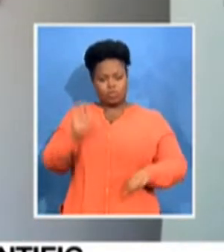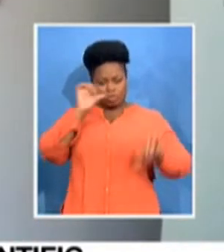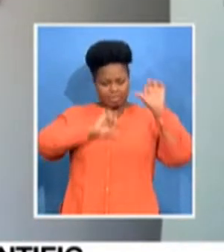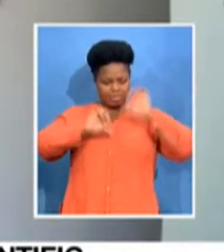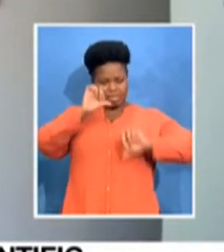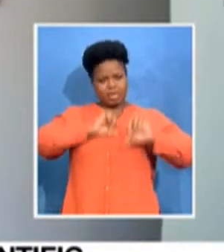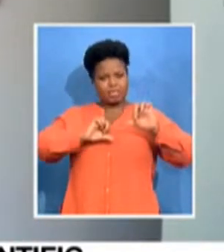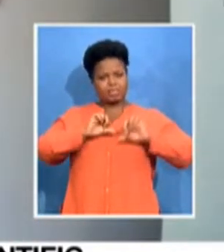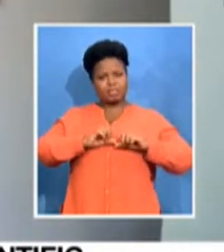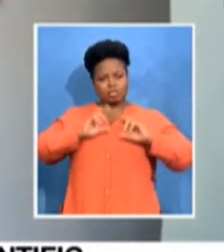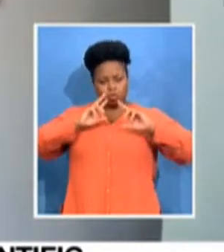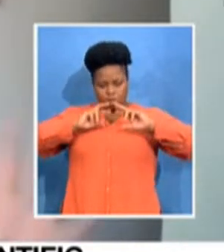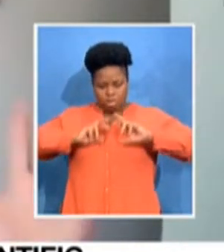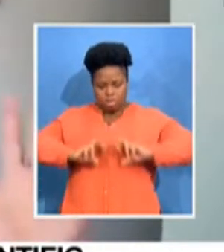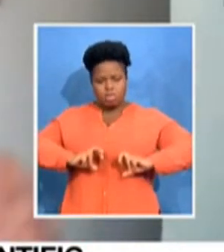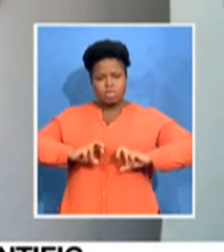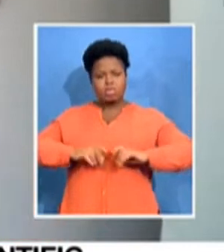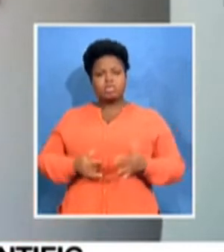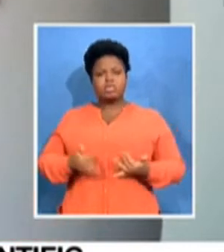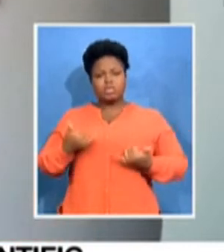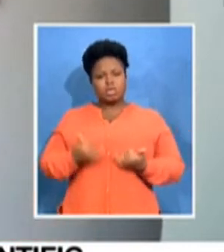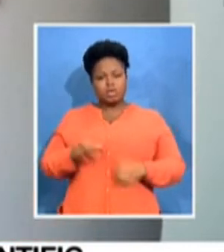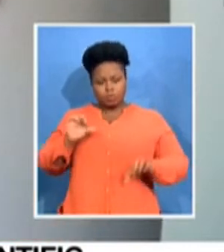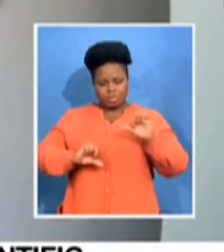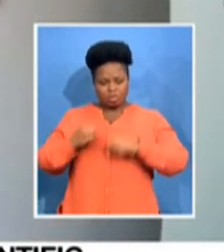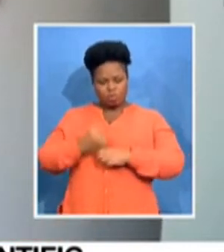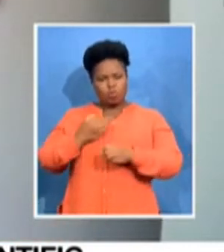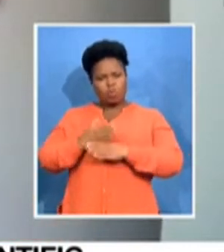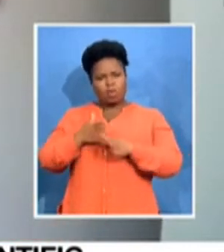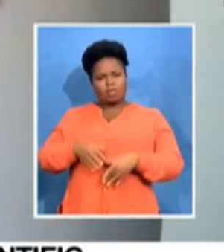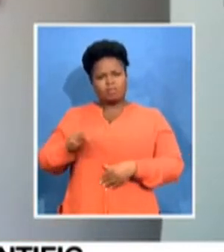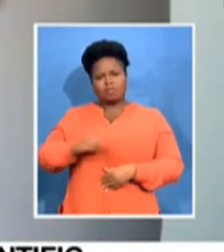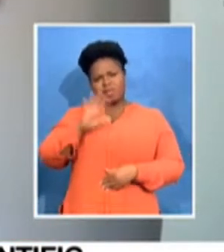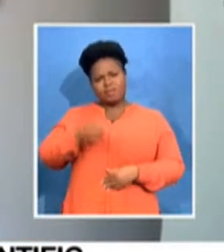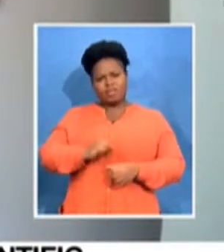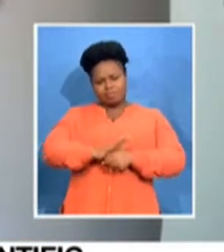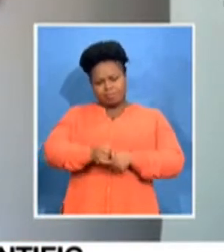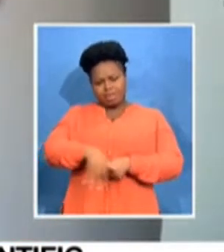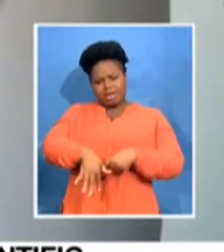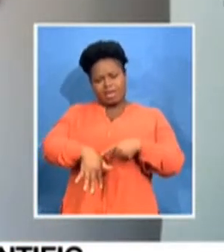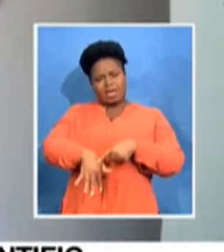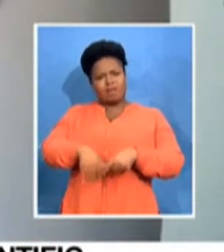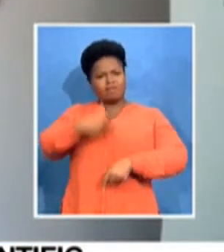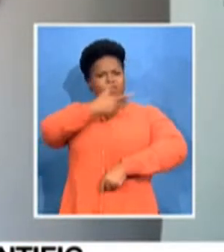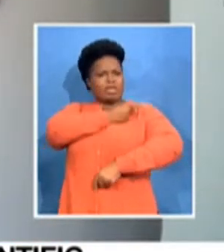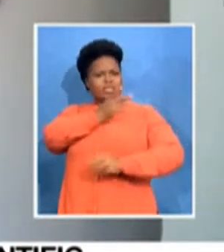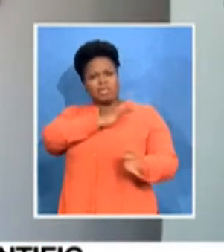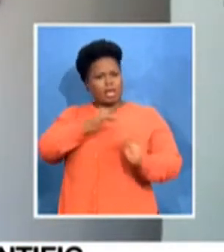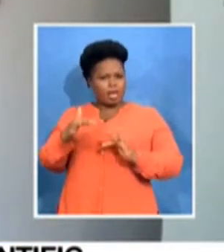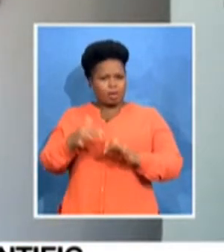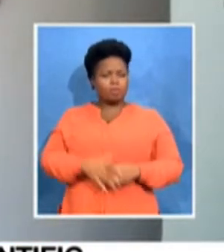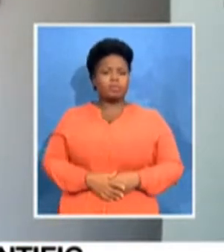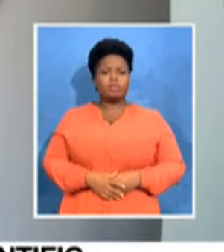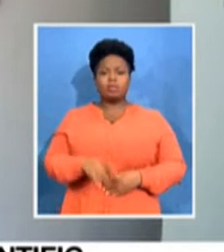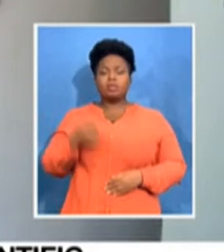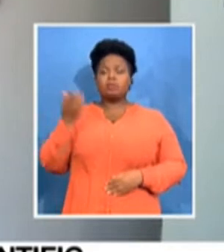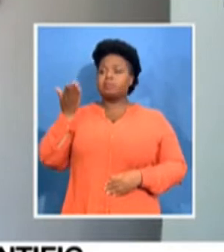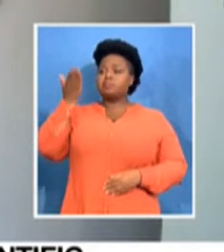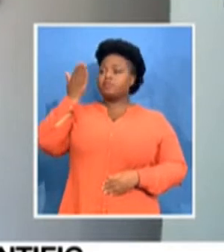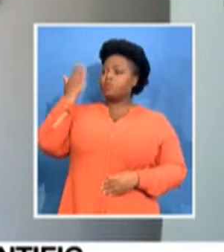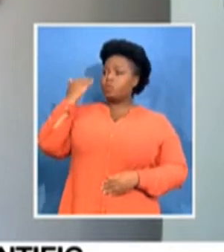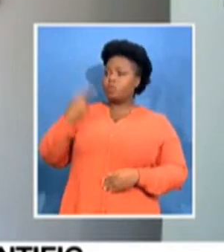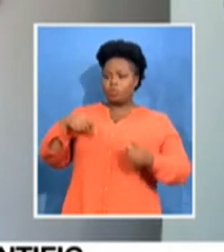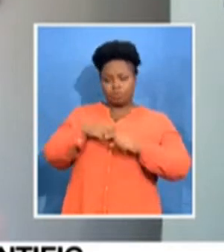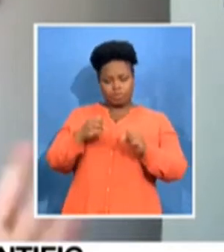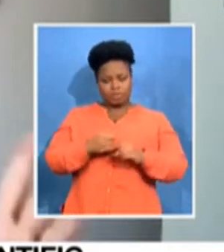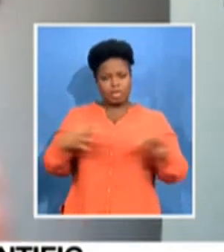Africa. One thing that we did in the beginning of the pandemic, and is going to be a year